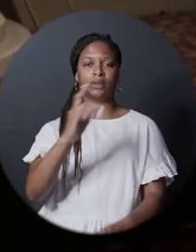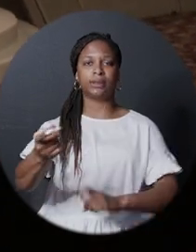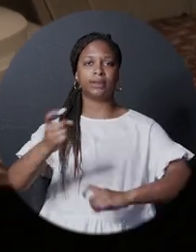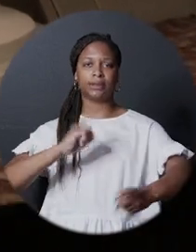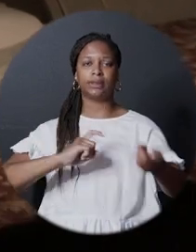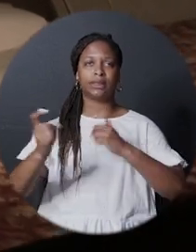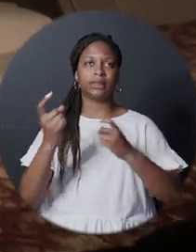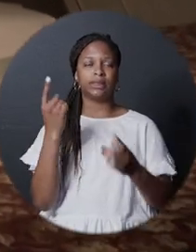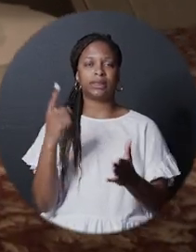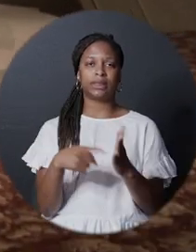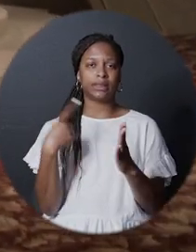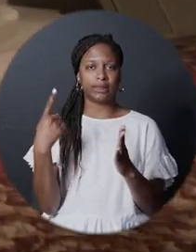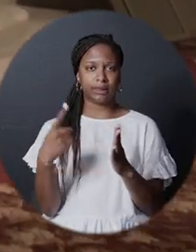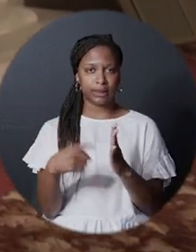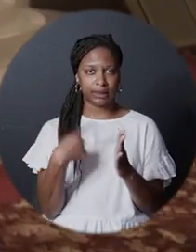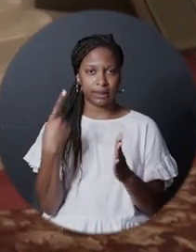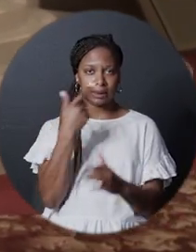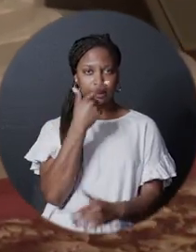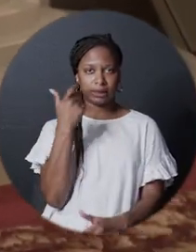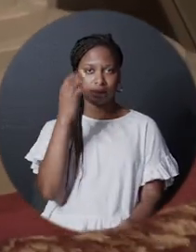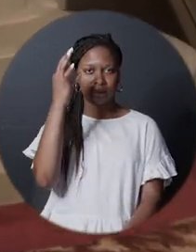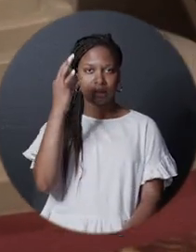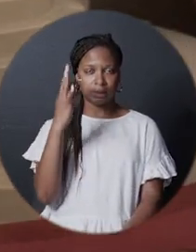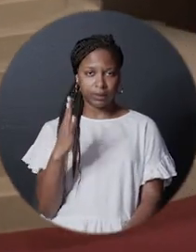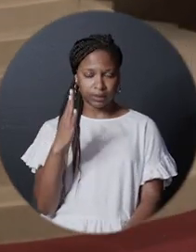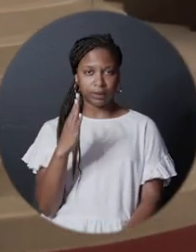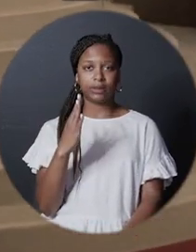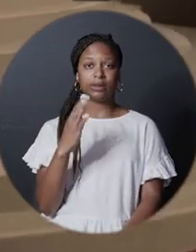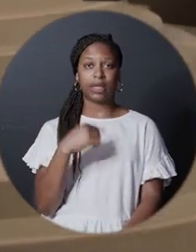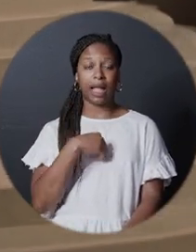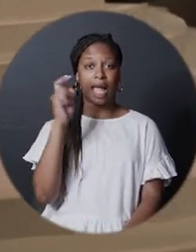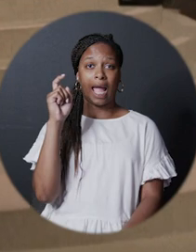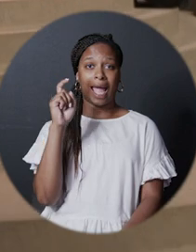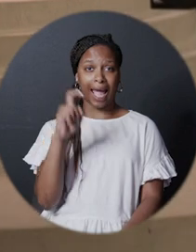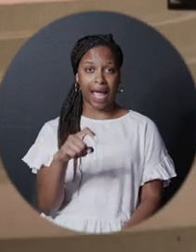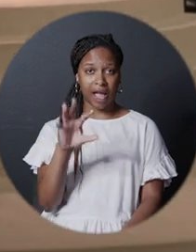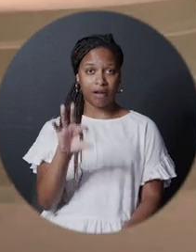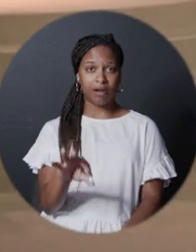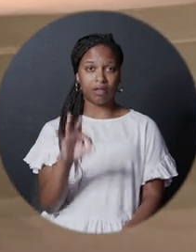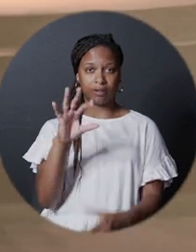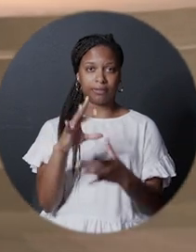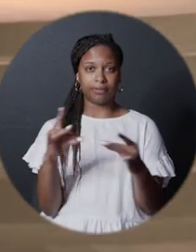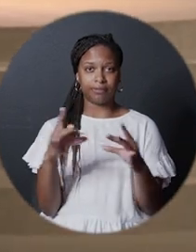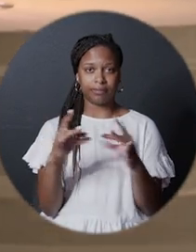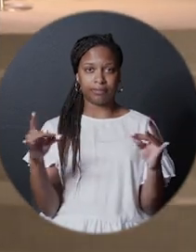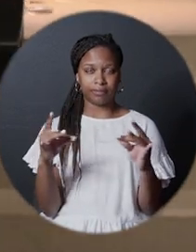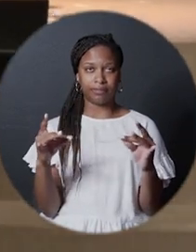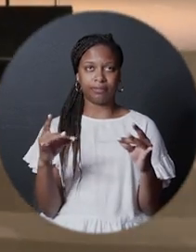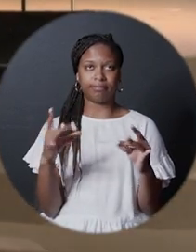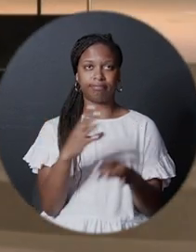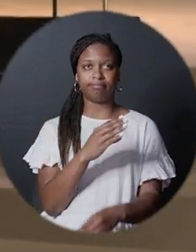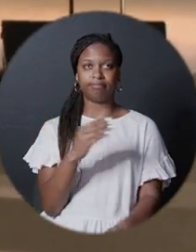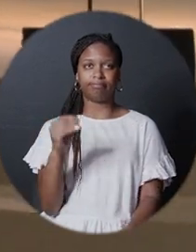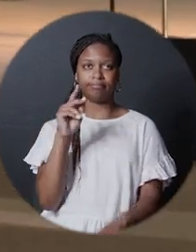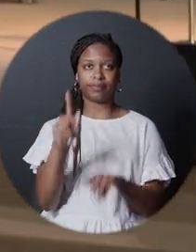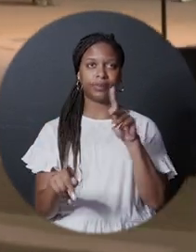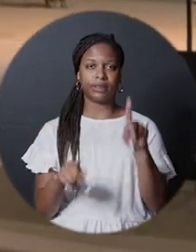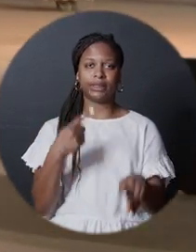I promise you, God gave me this. Now, I sometimes, because I'm a preacher, I have to find